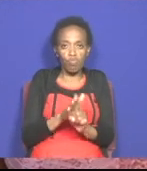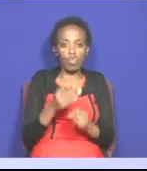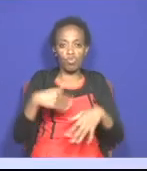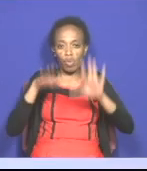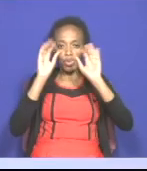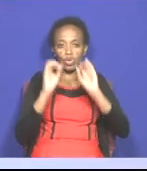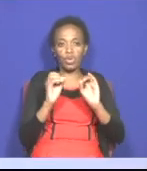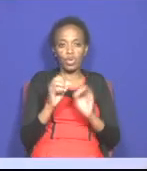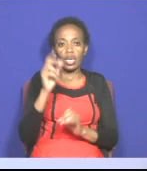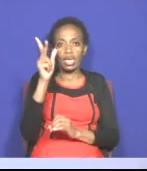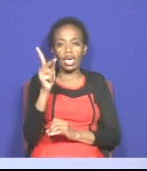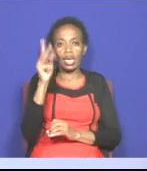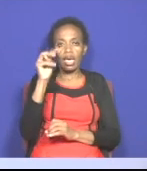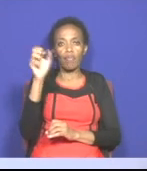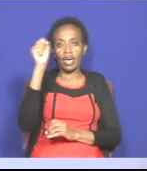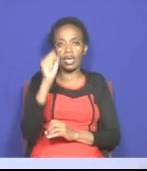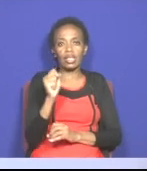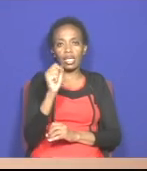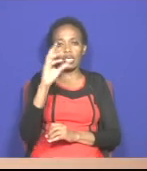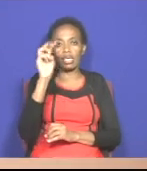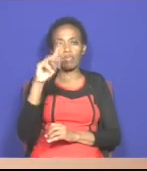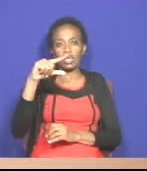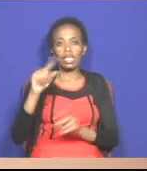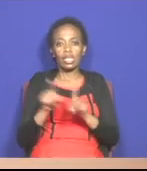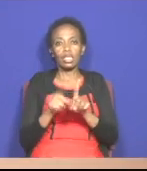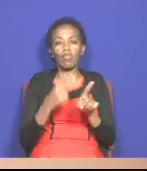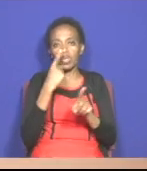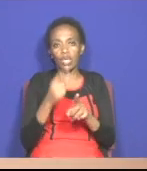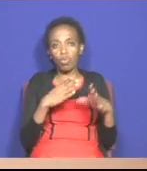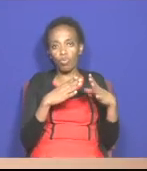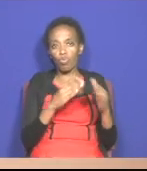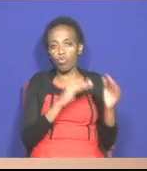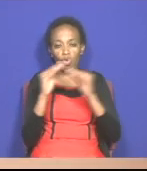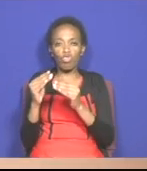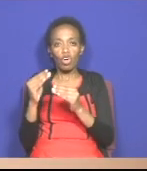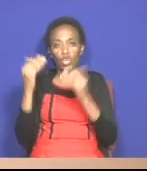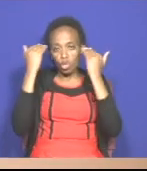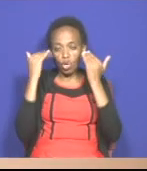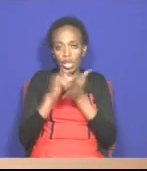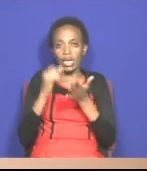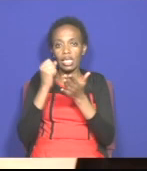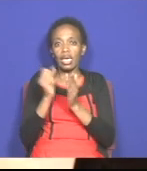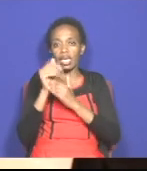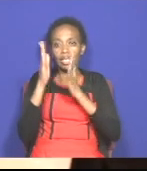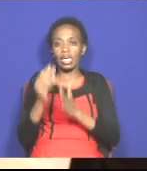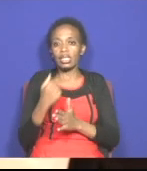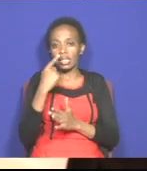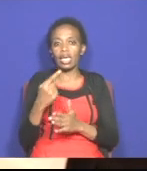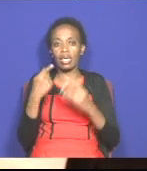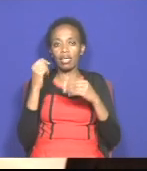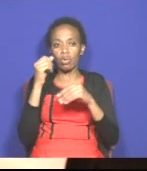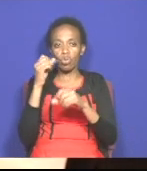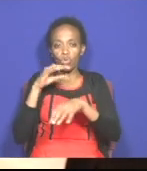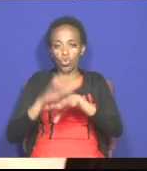submission. KMSWG has also indicated that it will be going to court so that some leaders can be declared unfit to hold